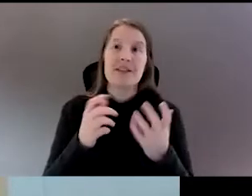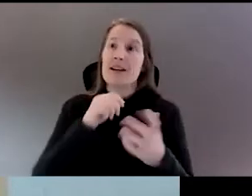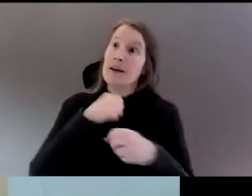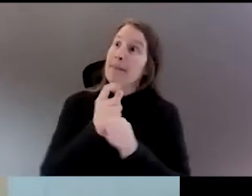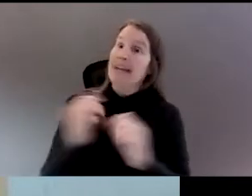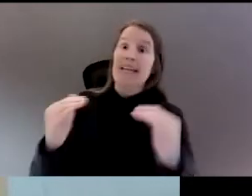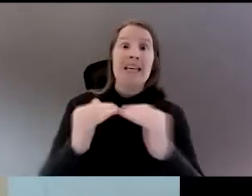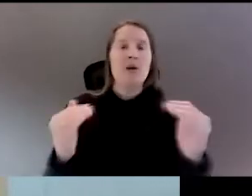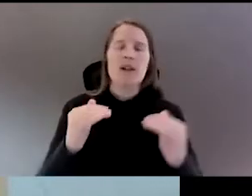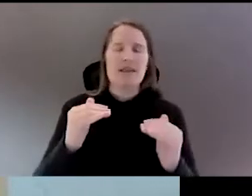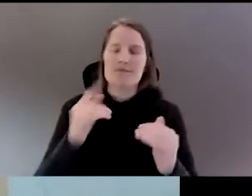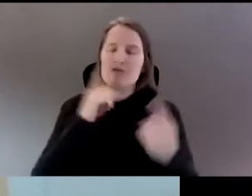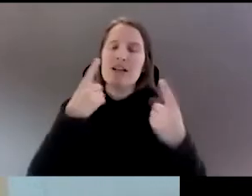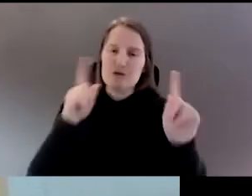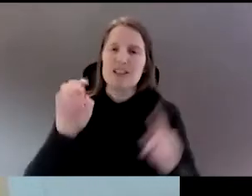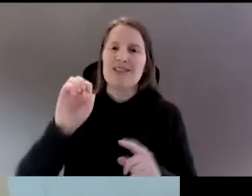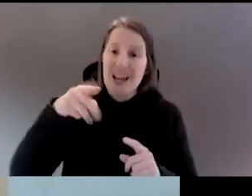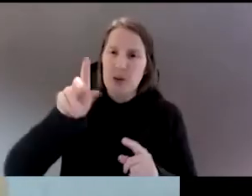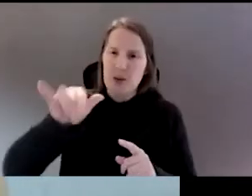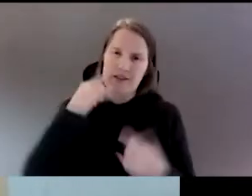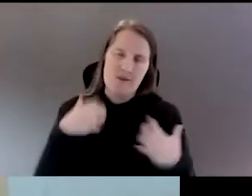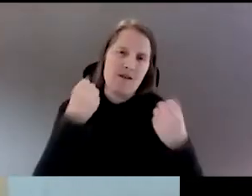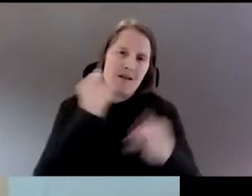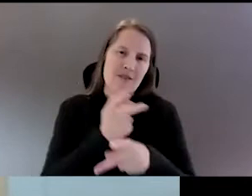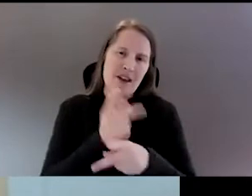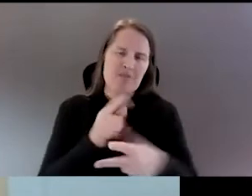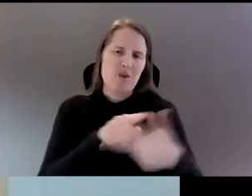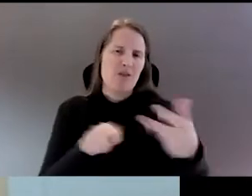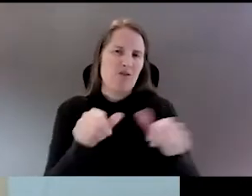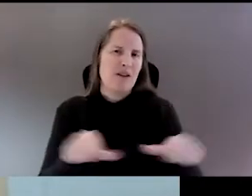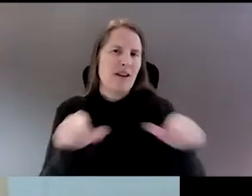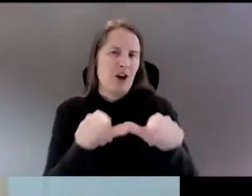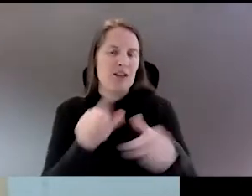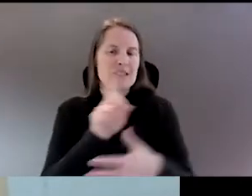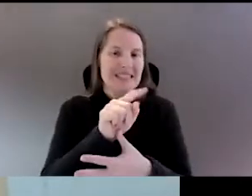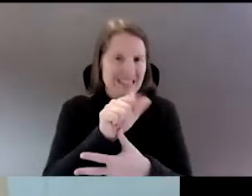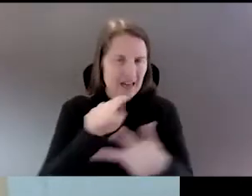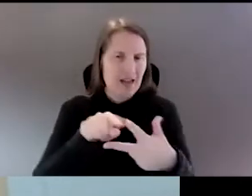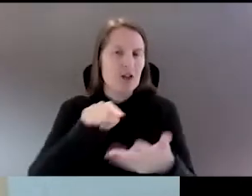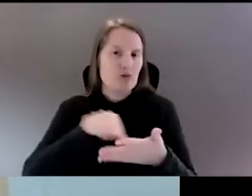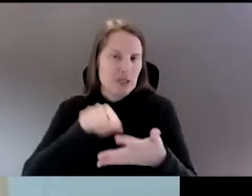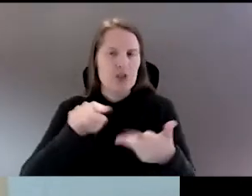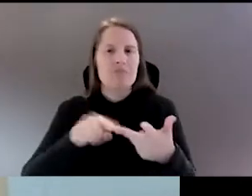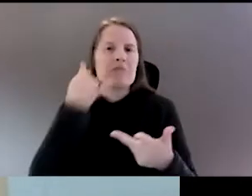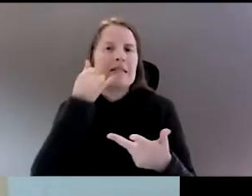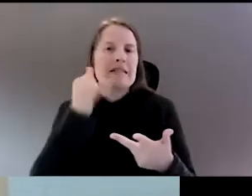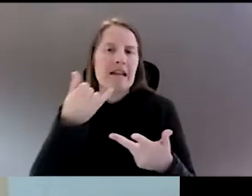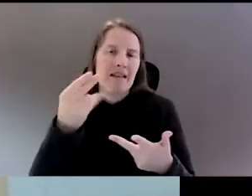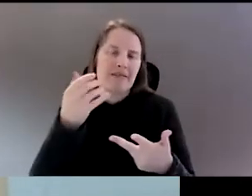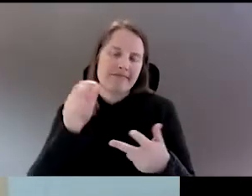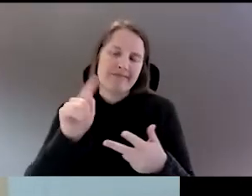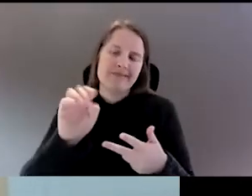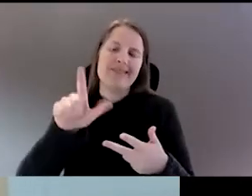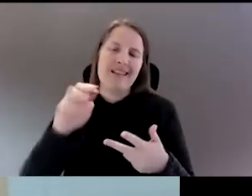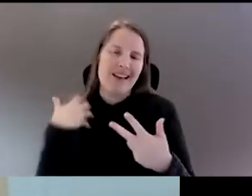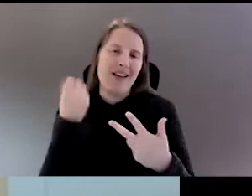health equity. And so those are the three areas, so data, research, and then telehealth are areas that I think we will